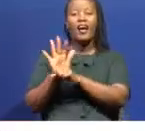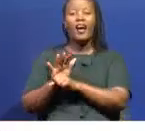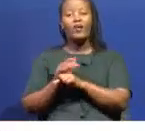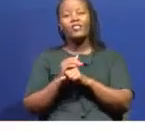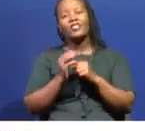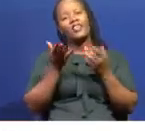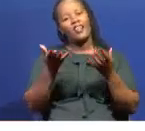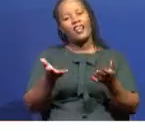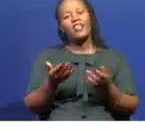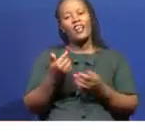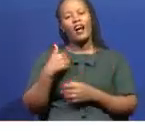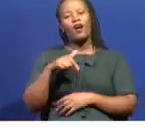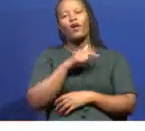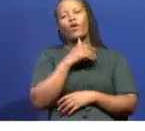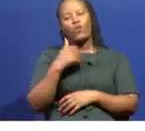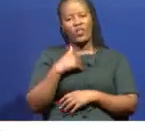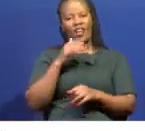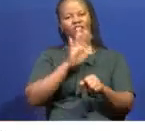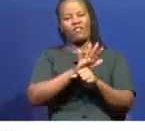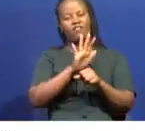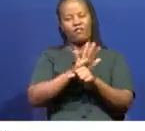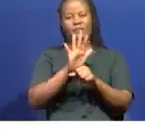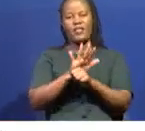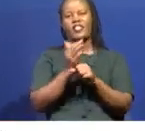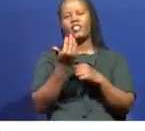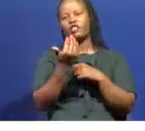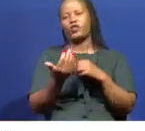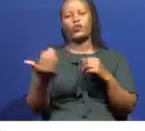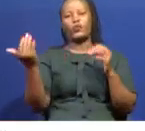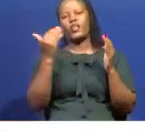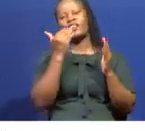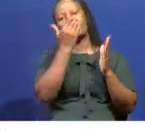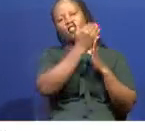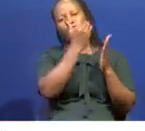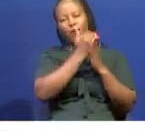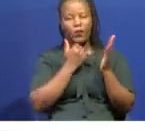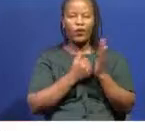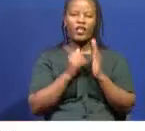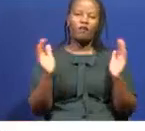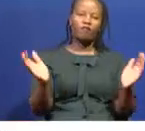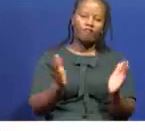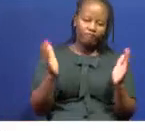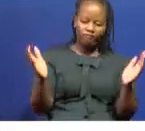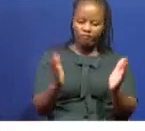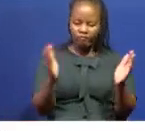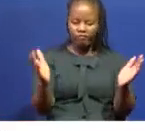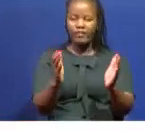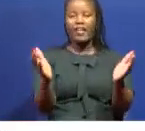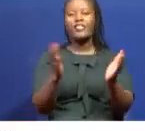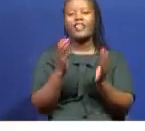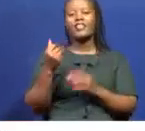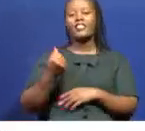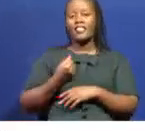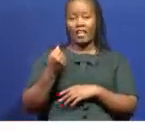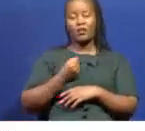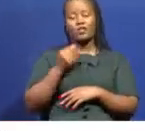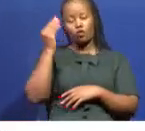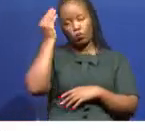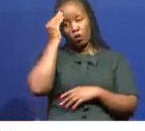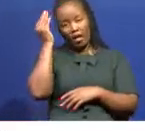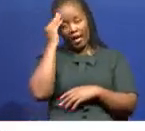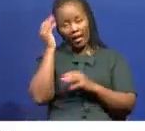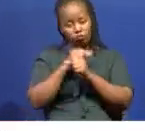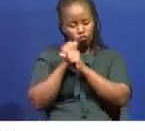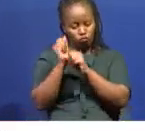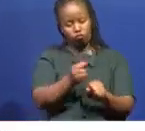right now there is also so many junior programs encouraging girls to play the sport and take it as a career.